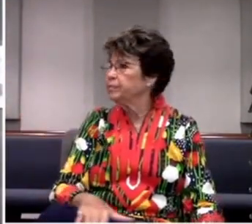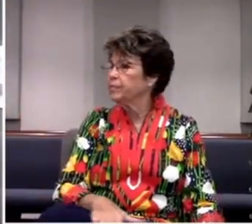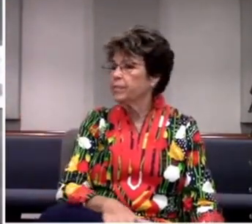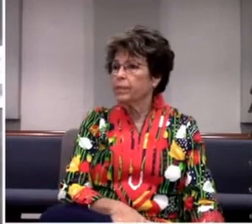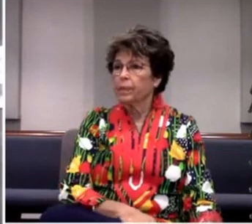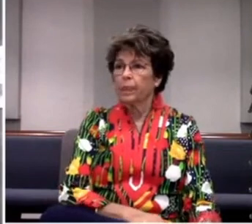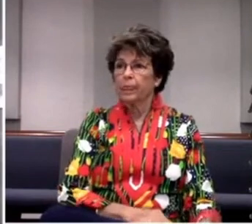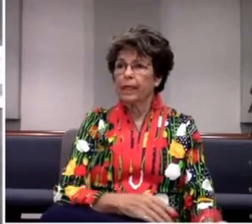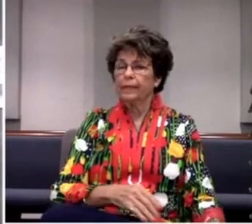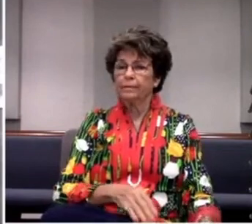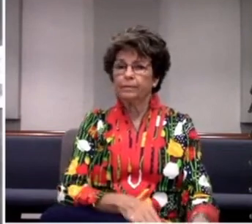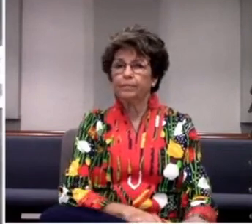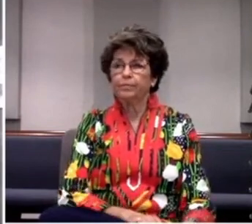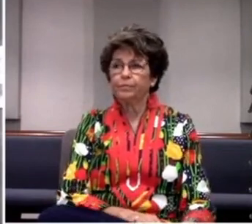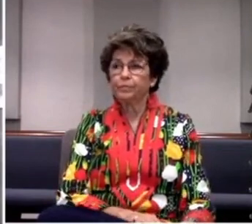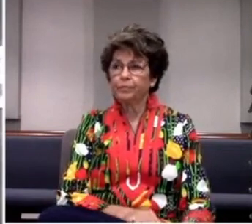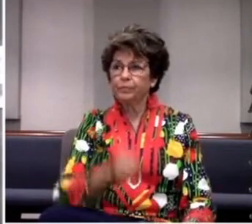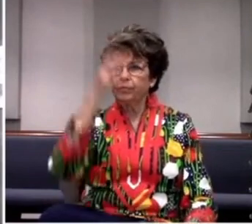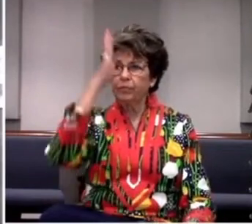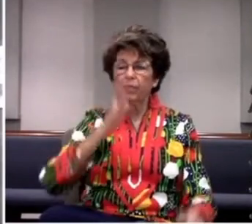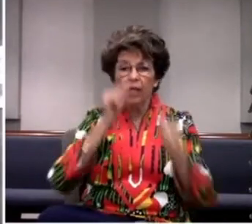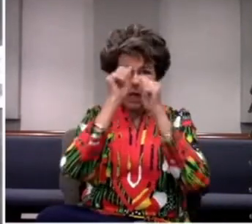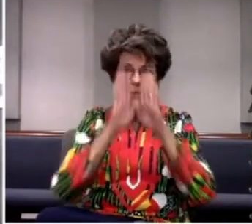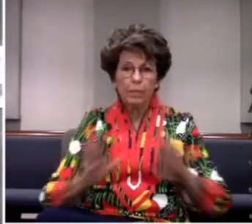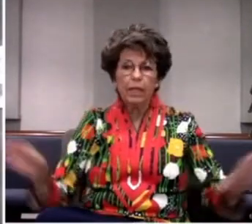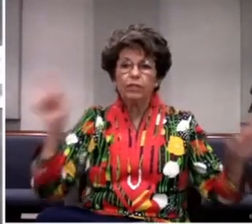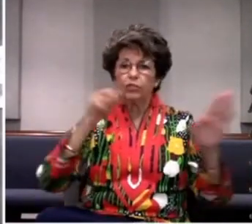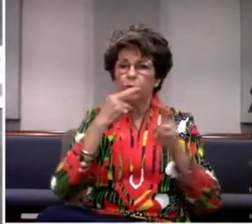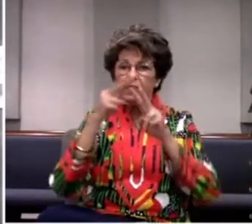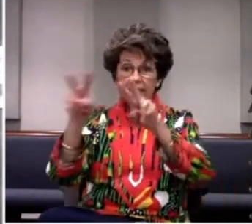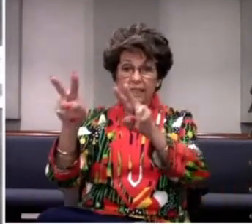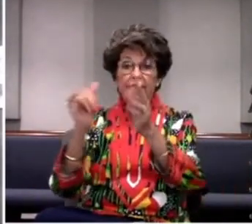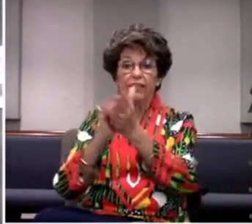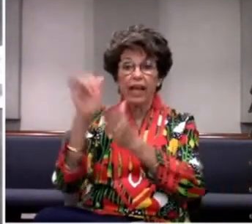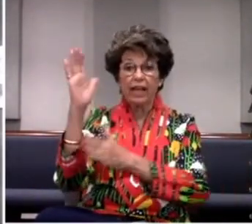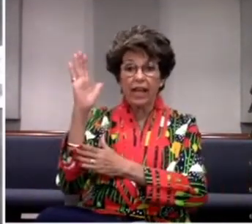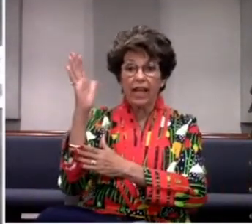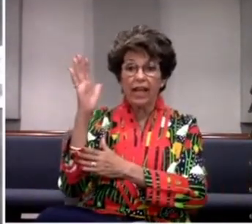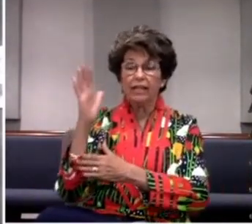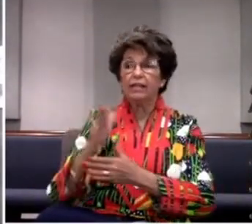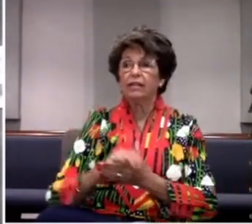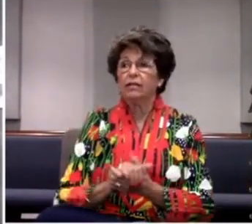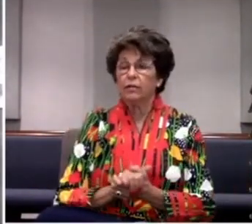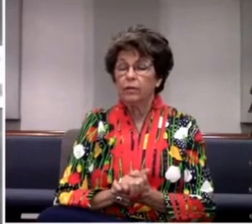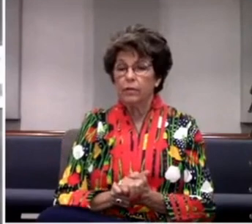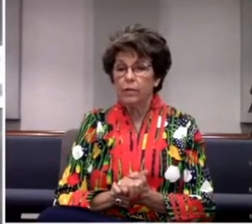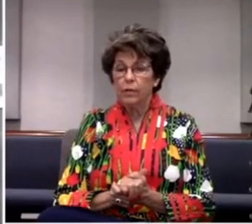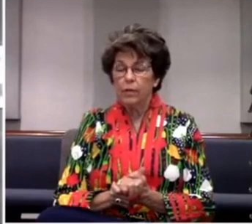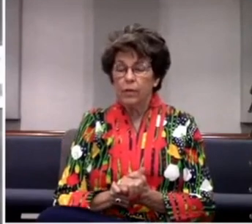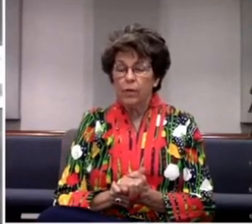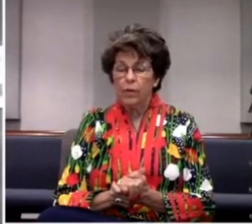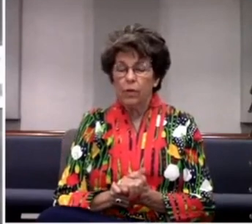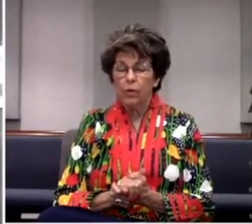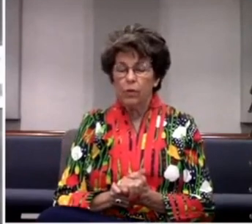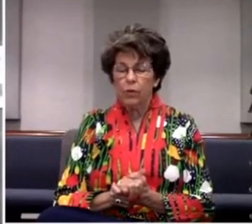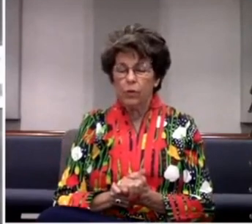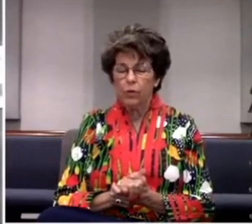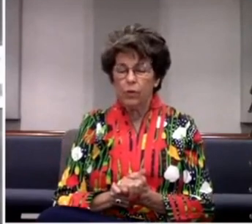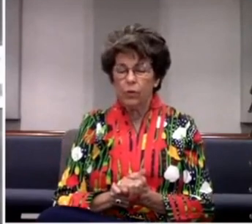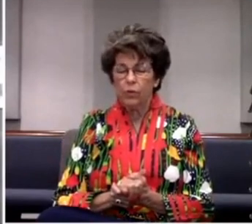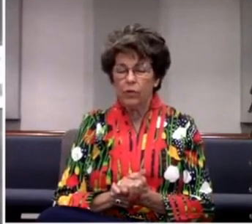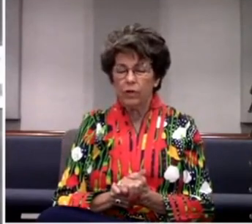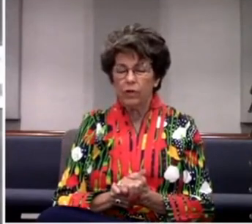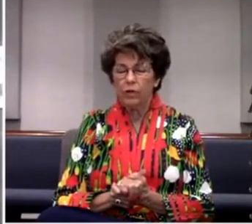bless you. I see that hand. God bless you. I see that hand right there. Anybody else? Pastor, I accepted the Lord